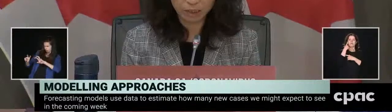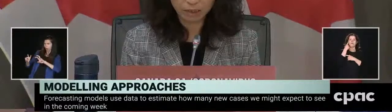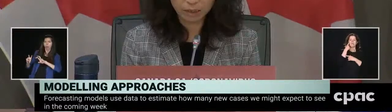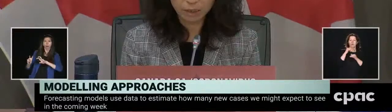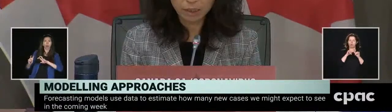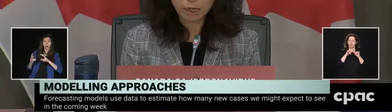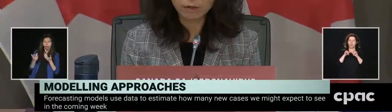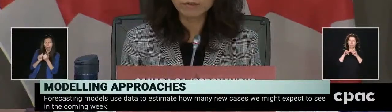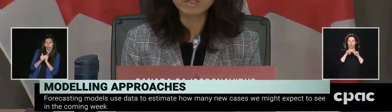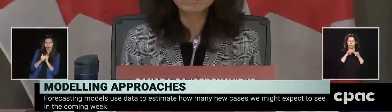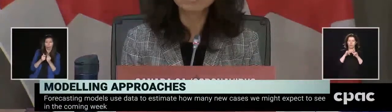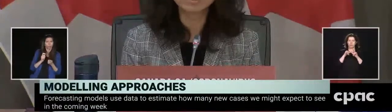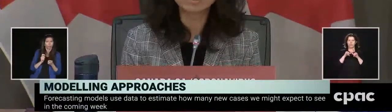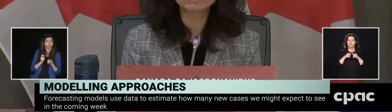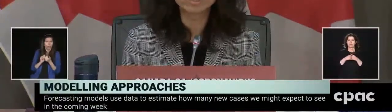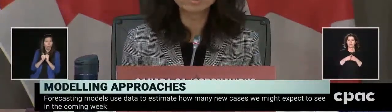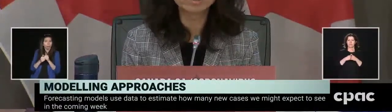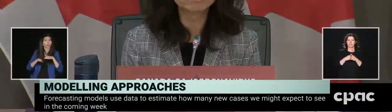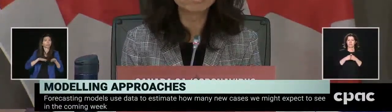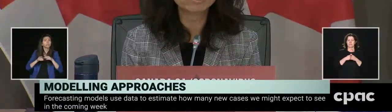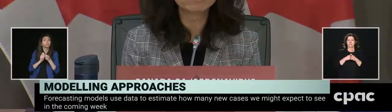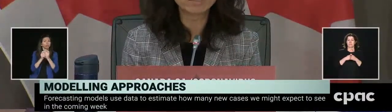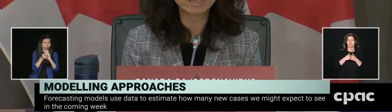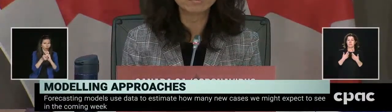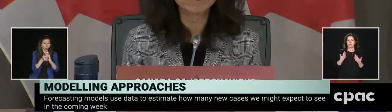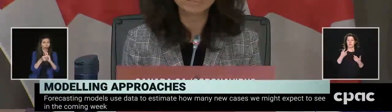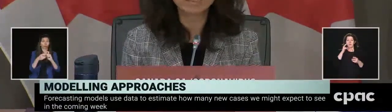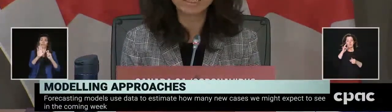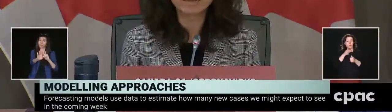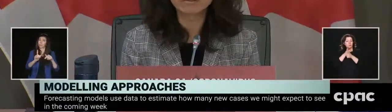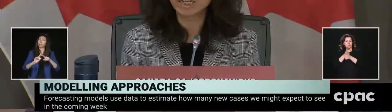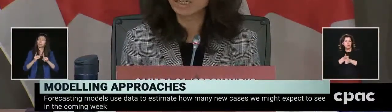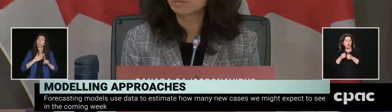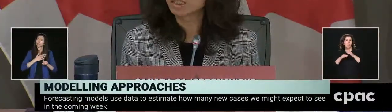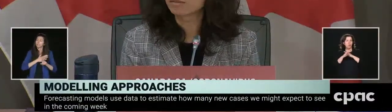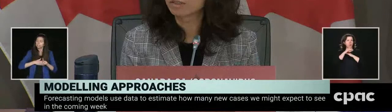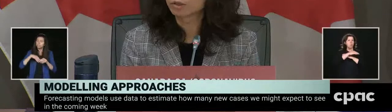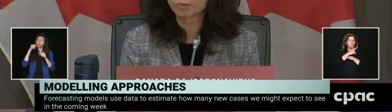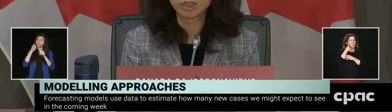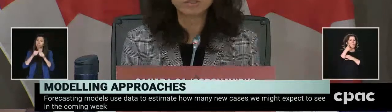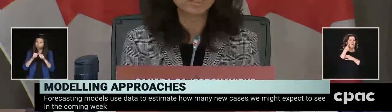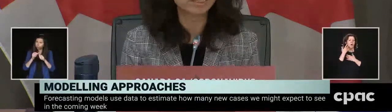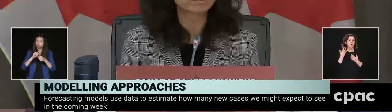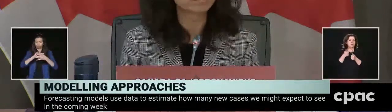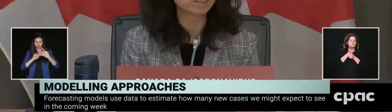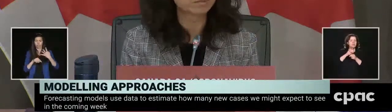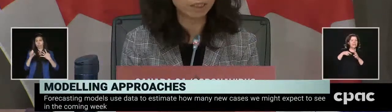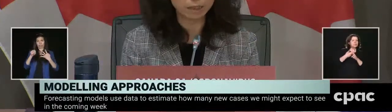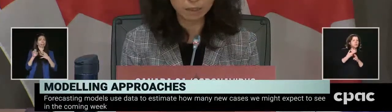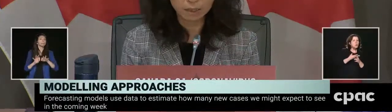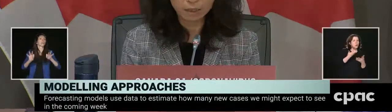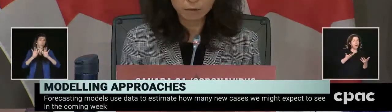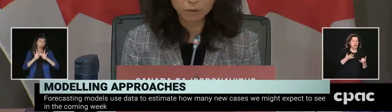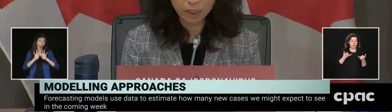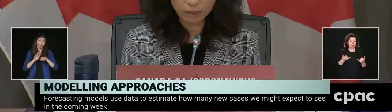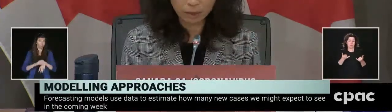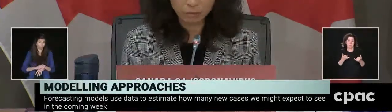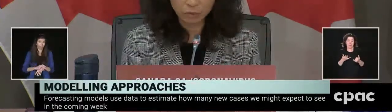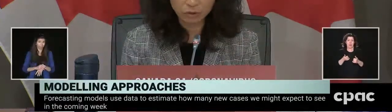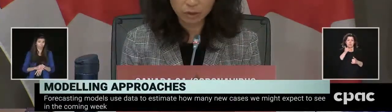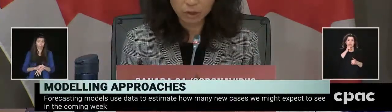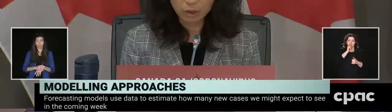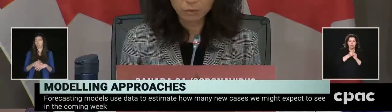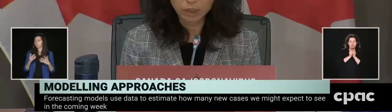dynamic process. However, we are trying to improve on every aspect of our response as we speak.